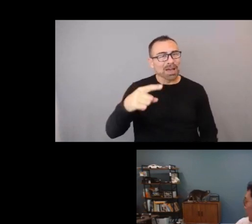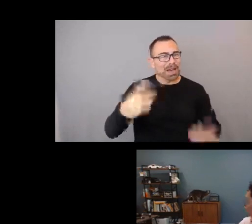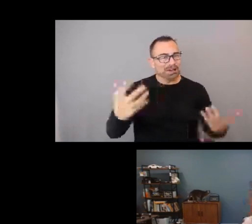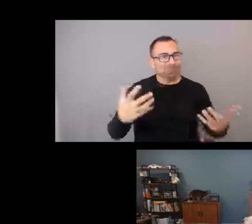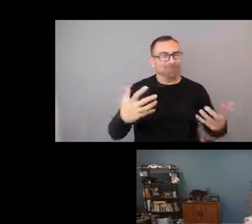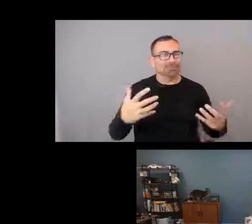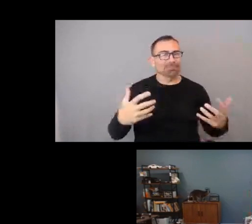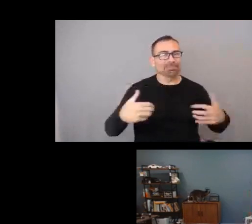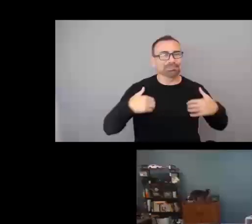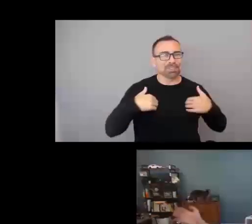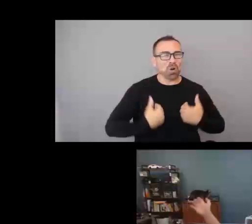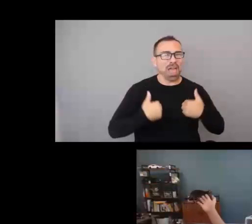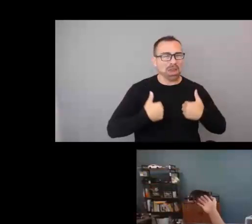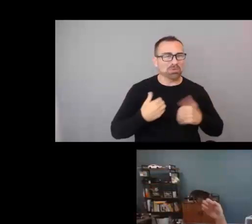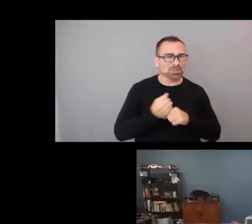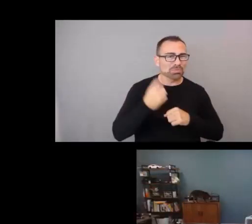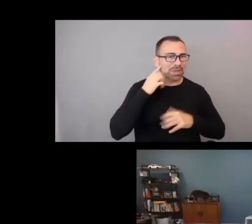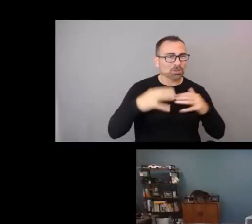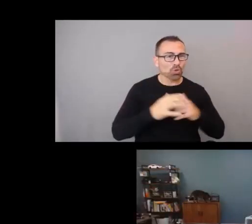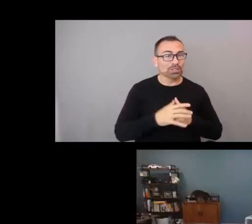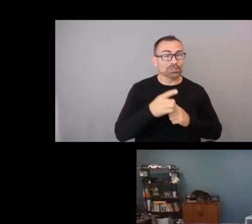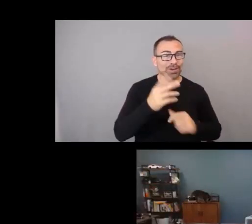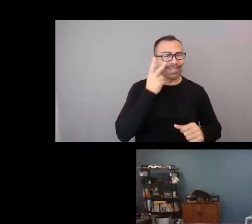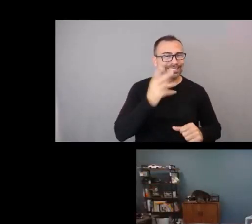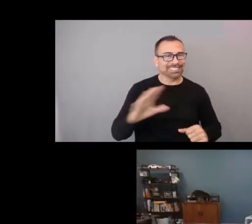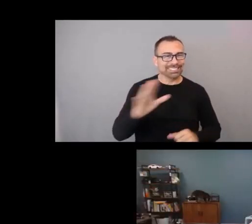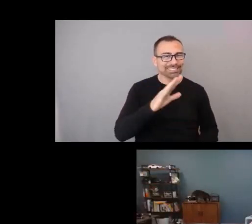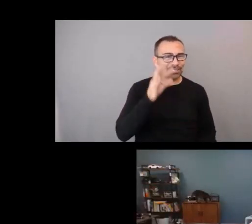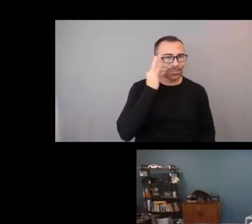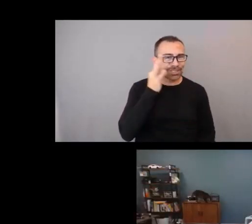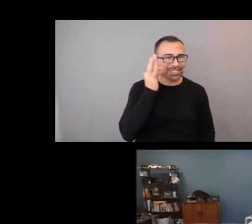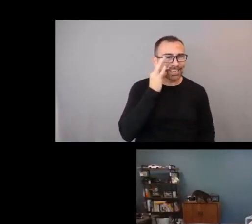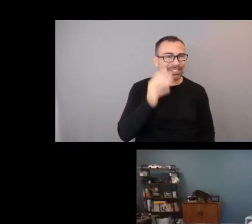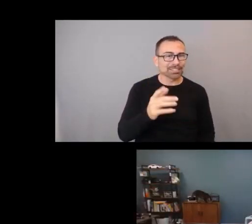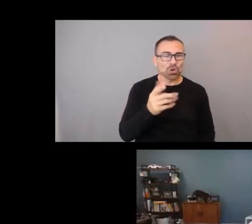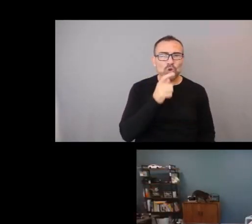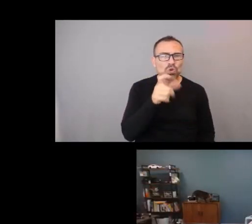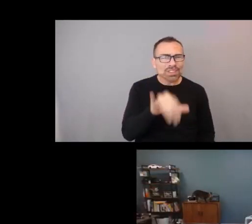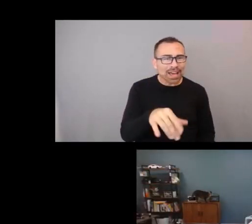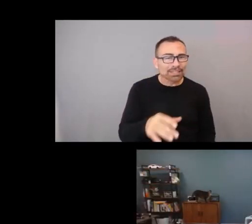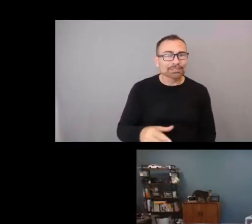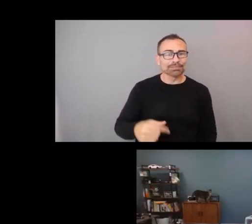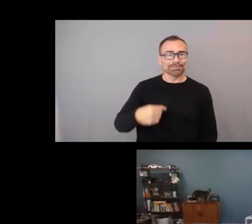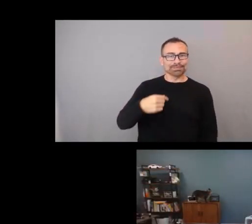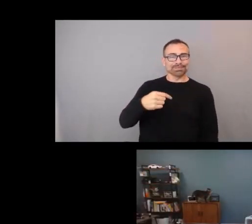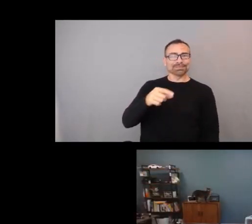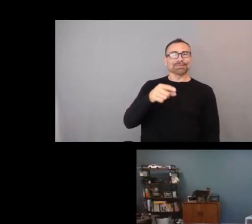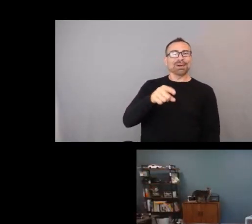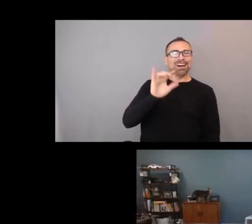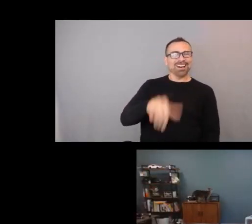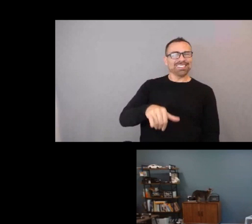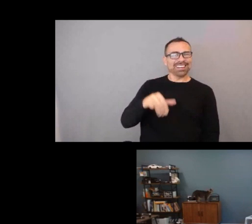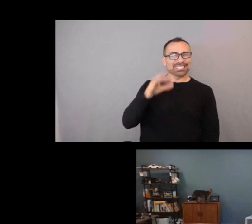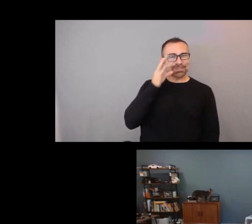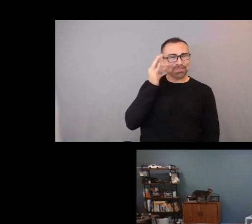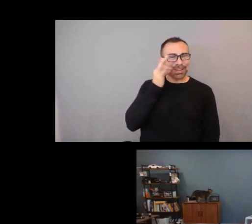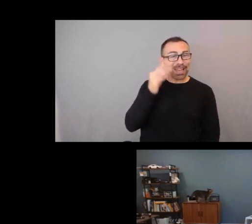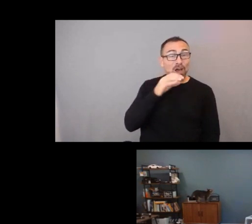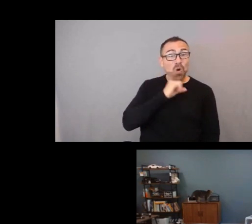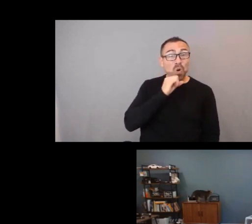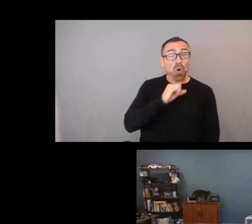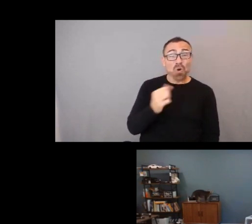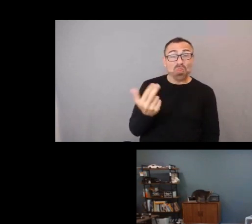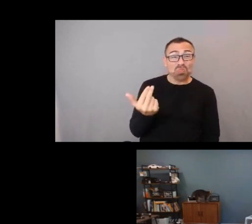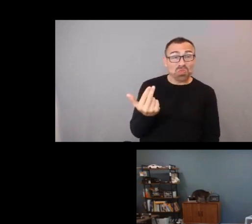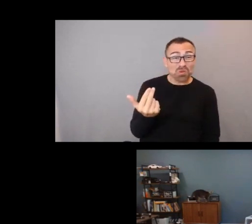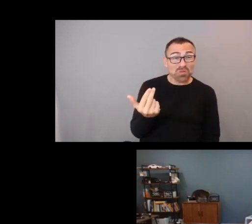here. So that's my 13 years old cat Sunny. She's usually not up there, but I think she knows